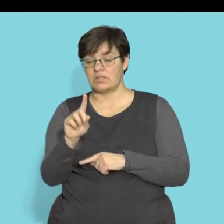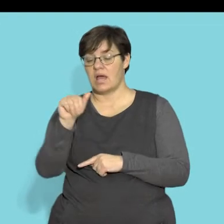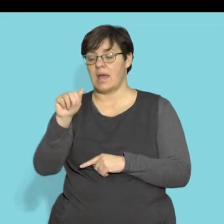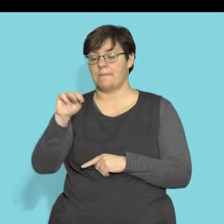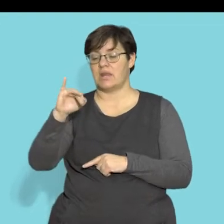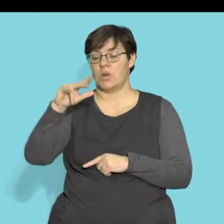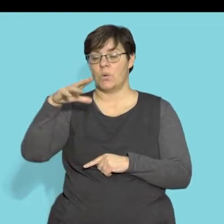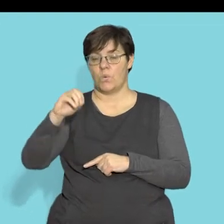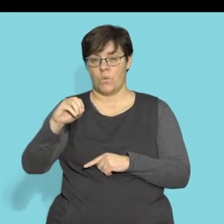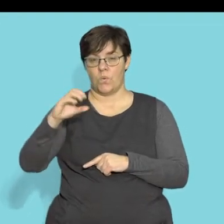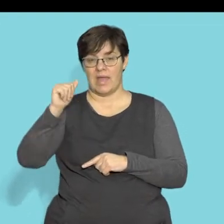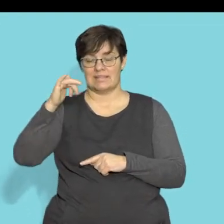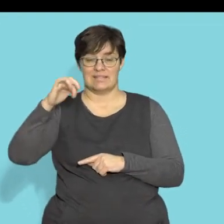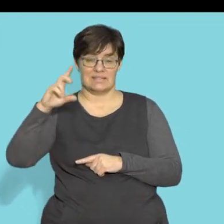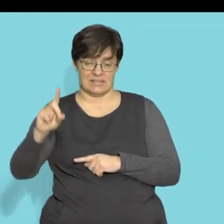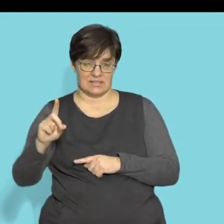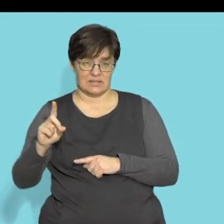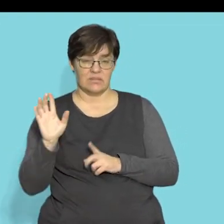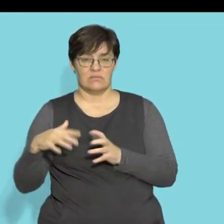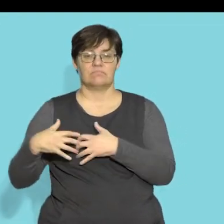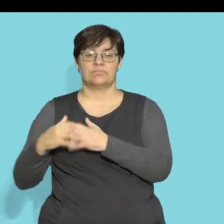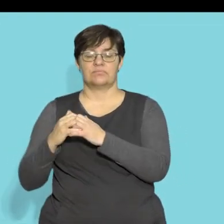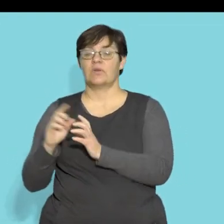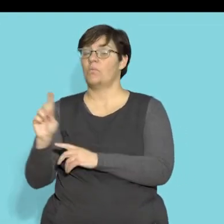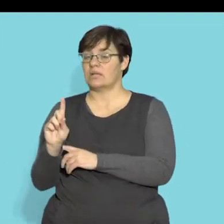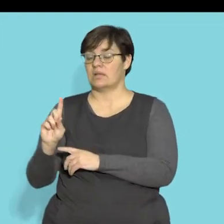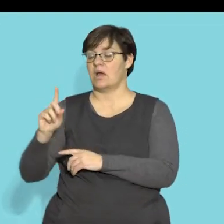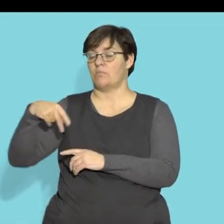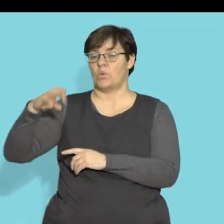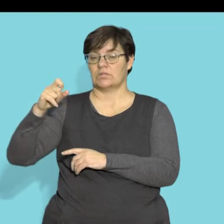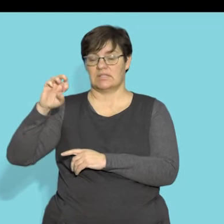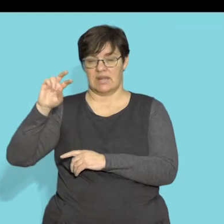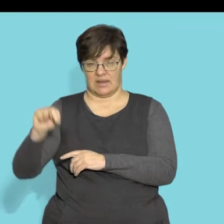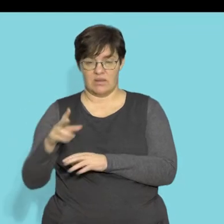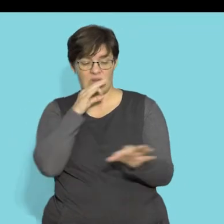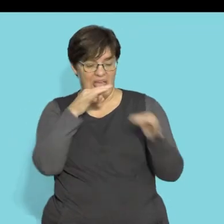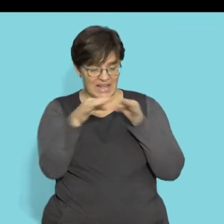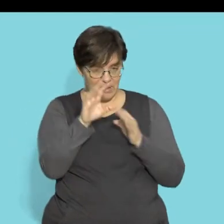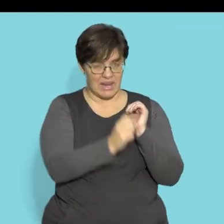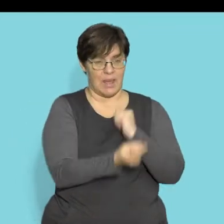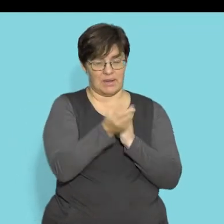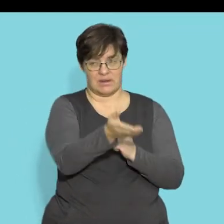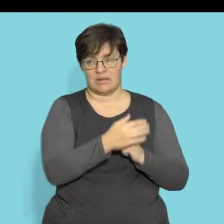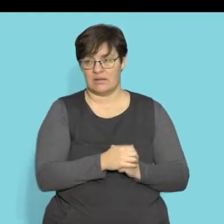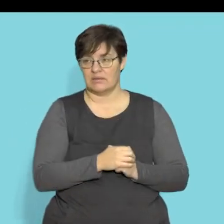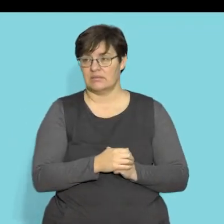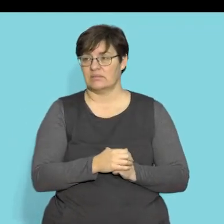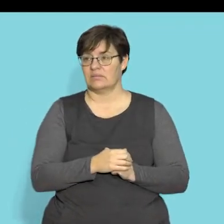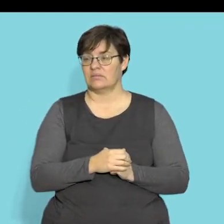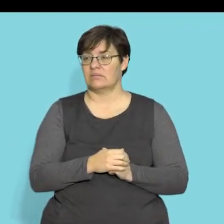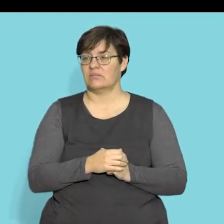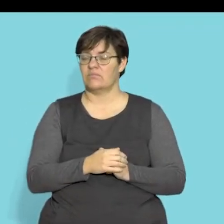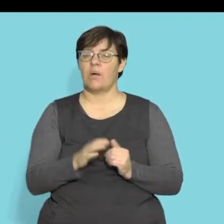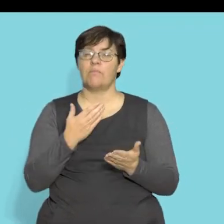as amino acids, make what we call proteins. So that description needs to take place. Let's try and